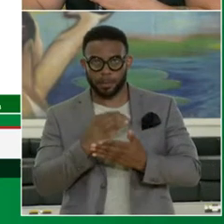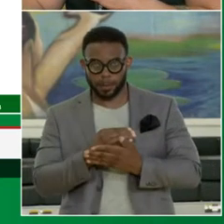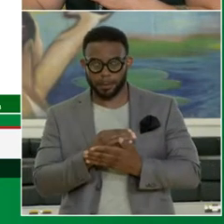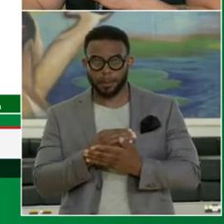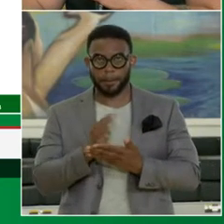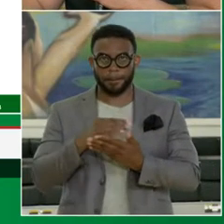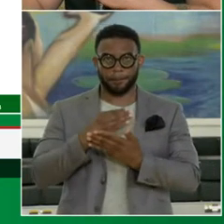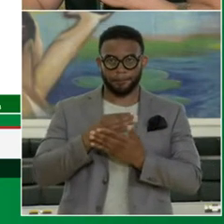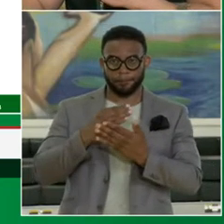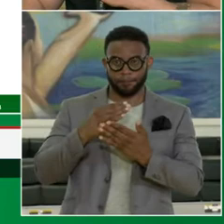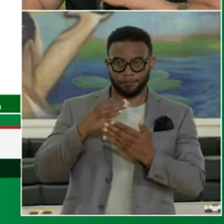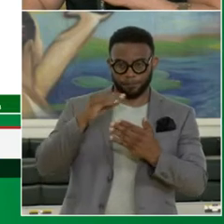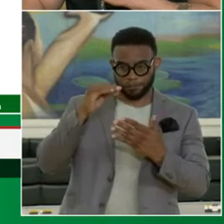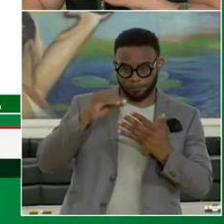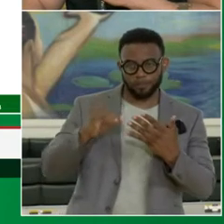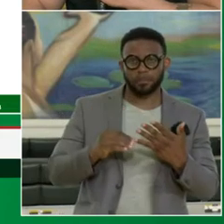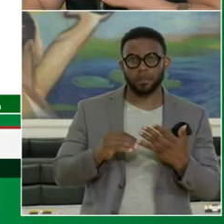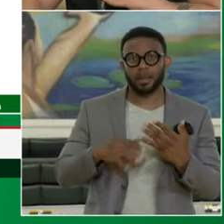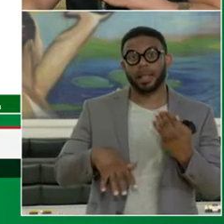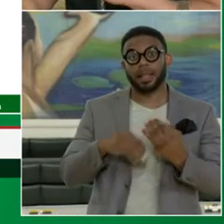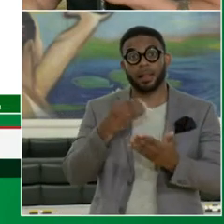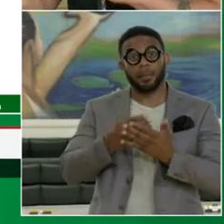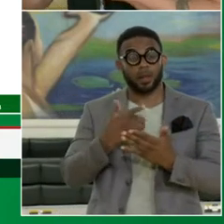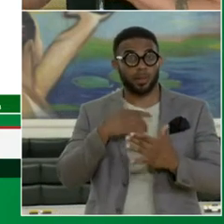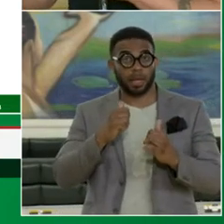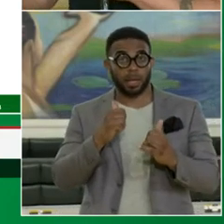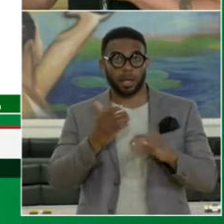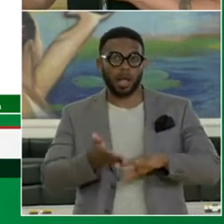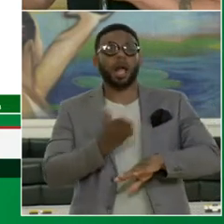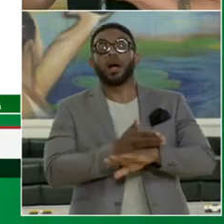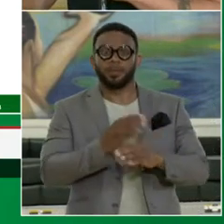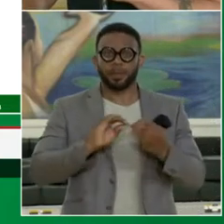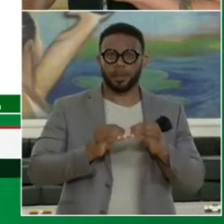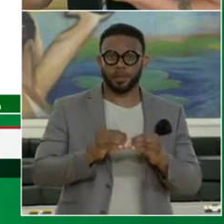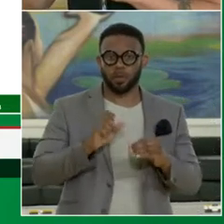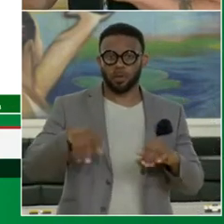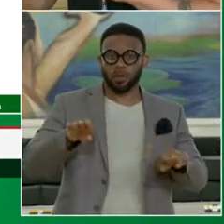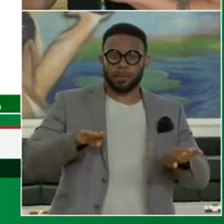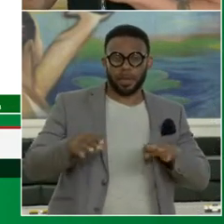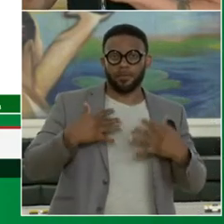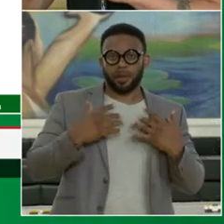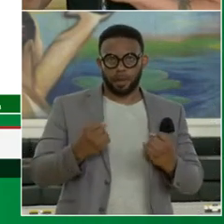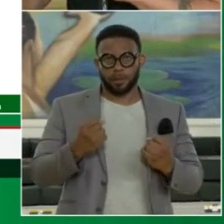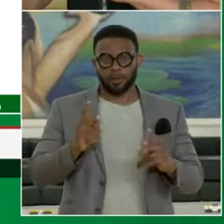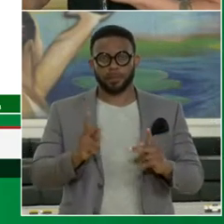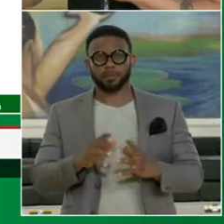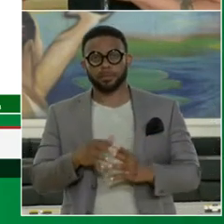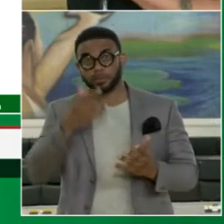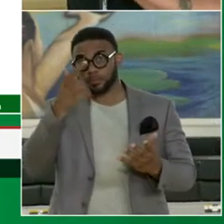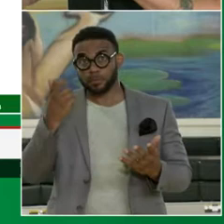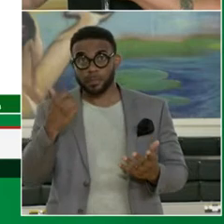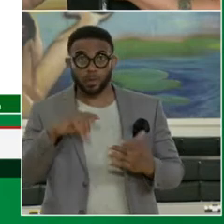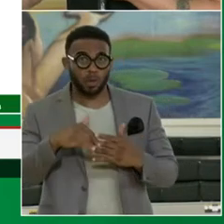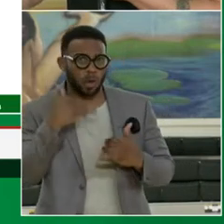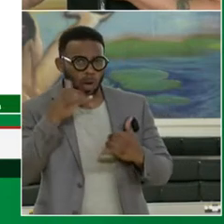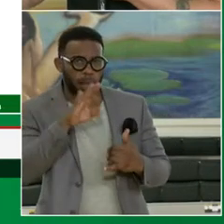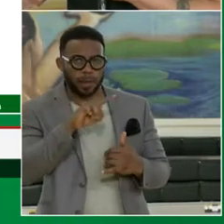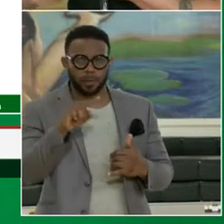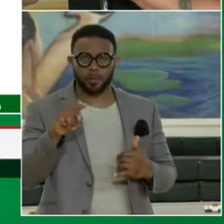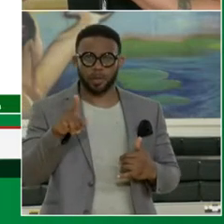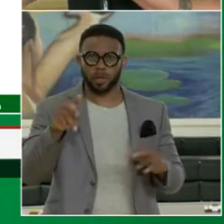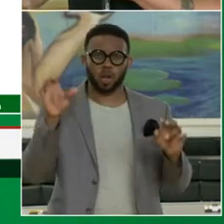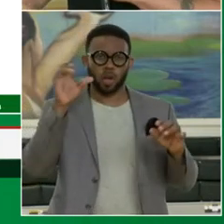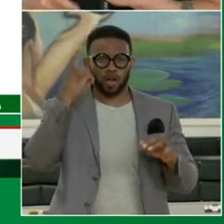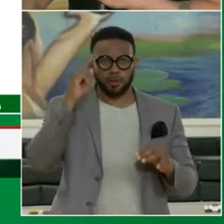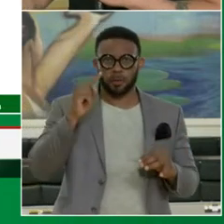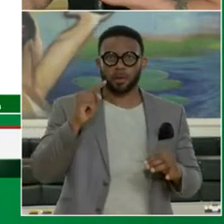The mayor put in additional funding so that we can up the numbers of those behavioral health folks, because when you call 911, you're